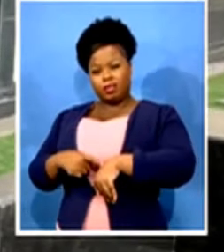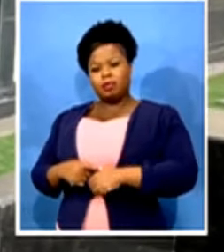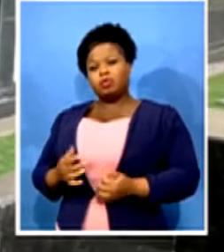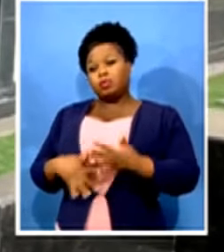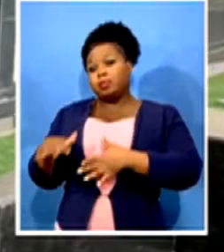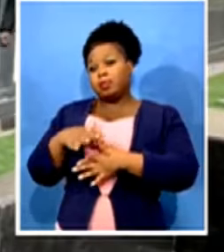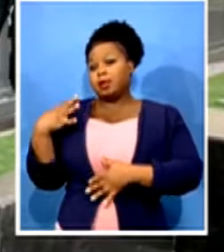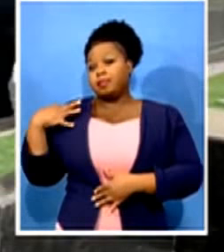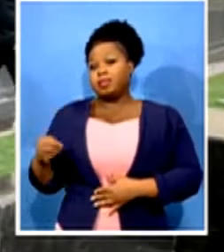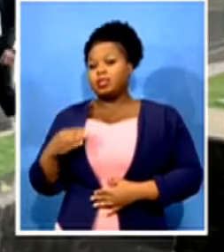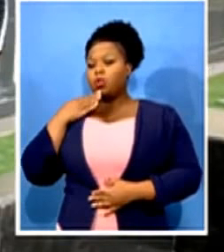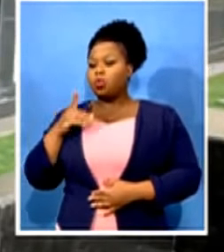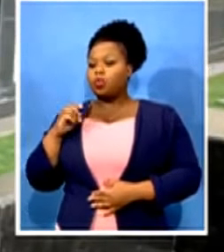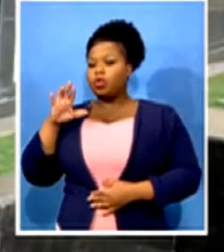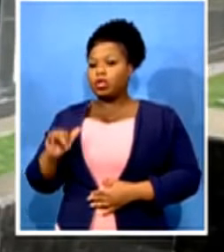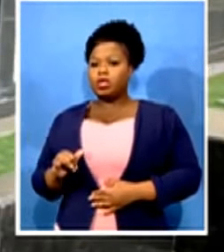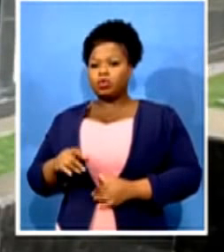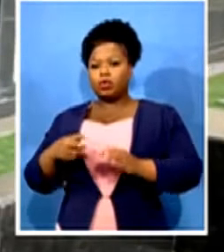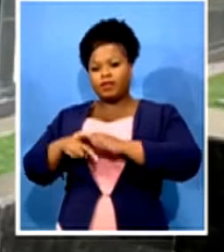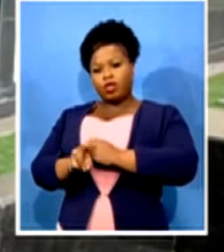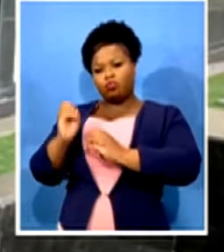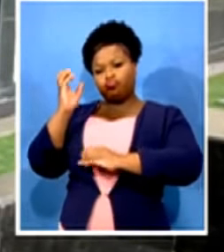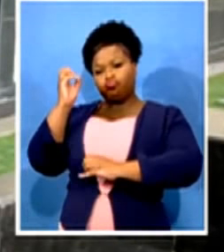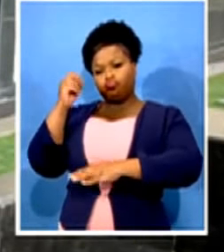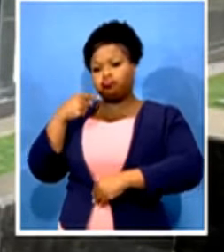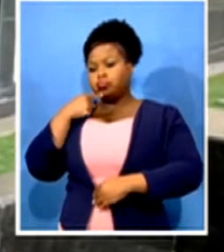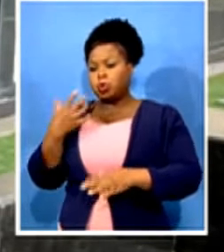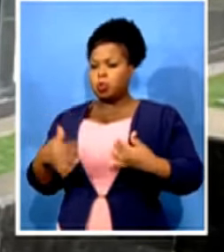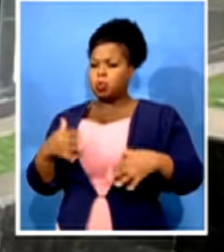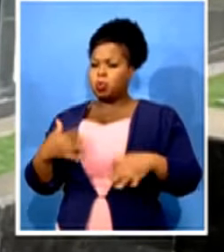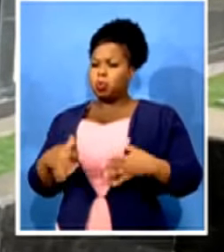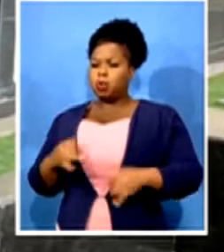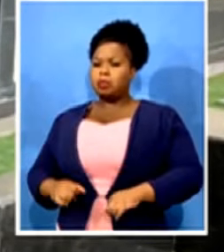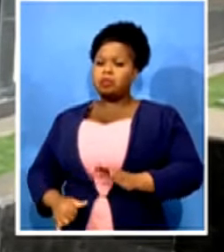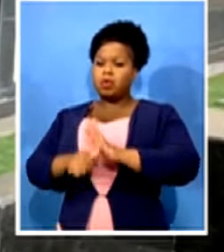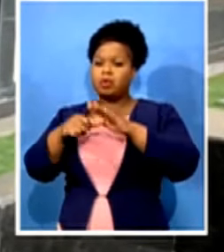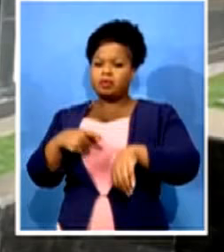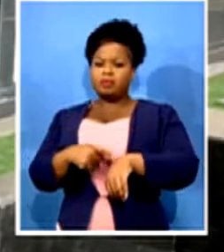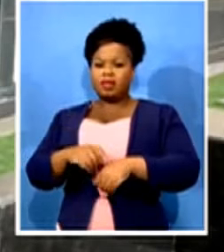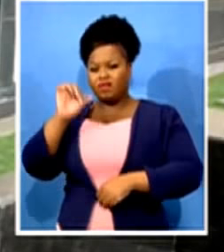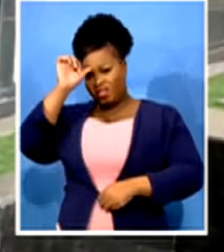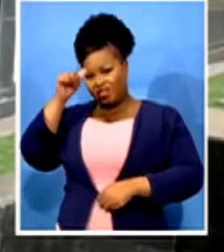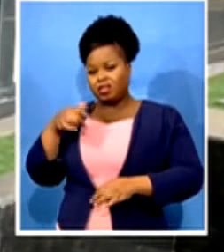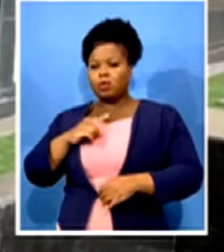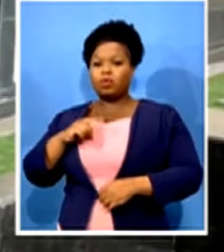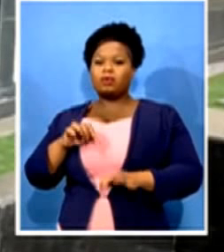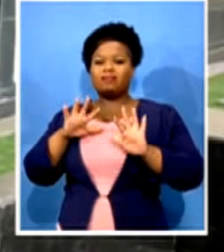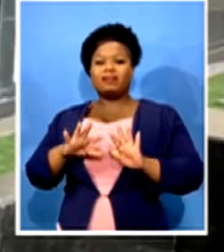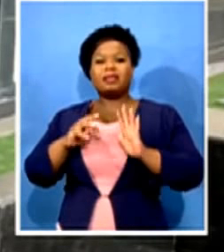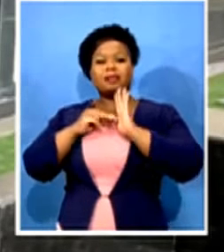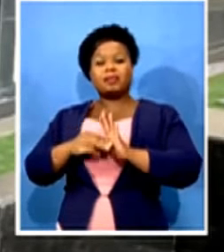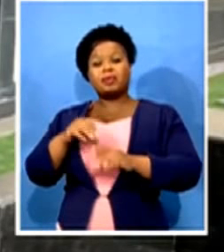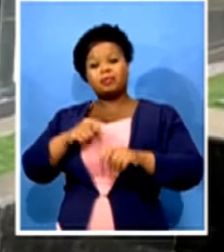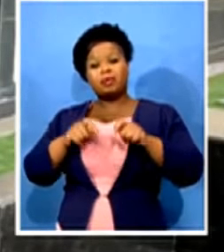link. He spoke about what a momentous occasion this was for India, that has seen 10 million cases and more than 150,000 deaths